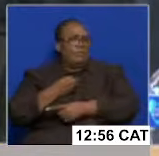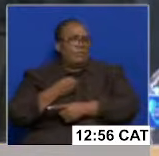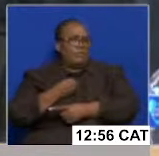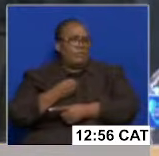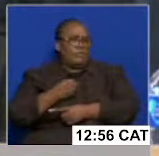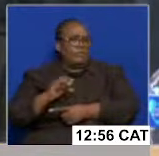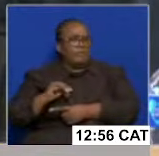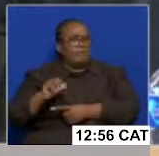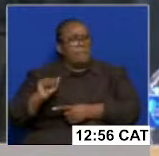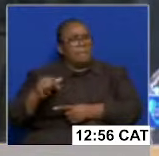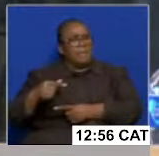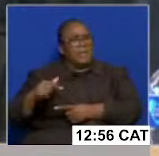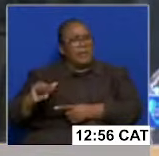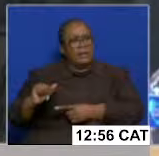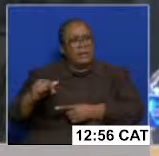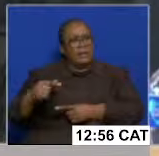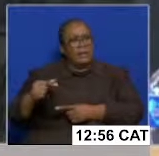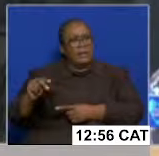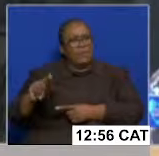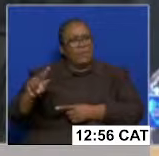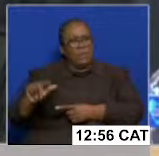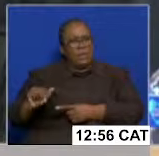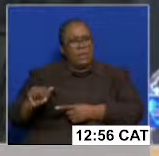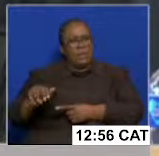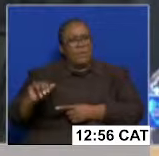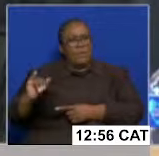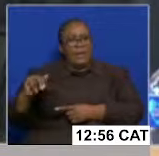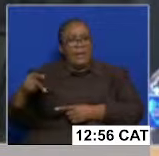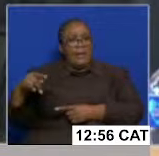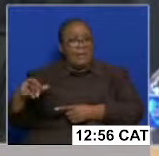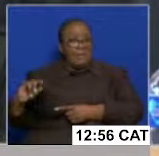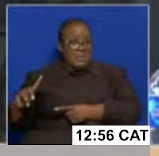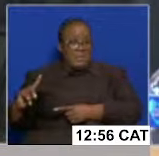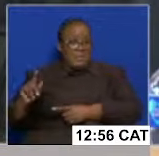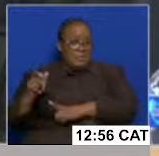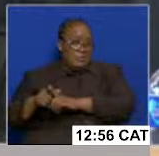Otherwise, this doesn't make sense.